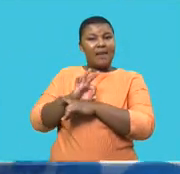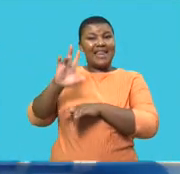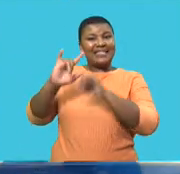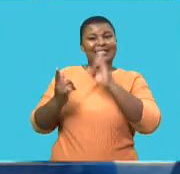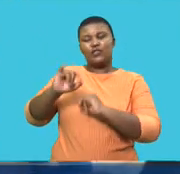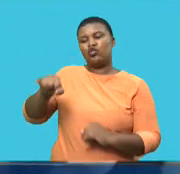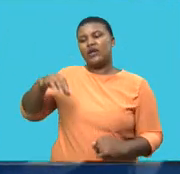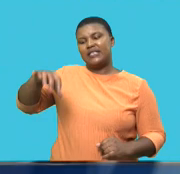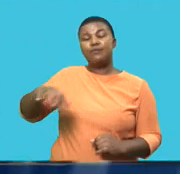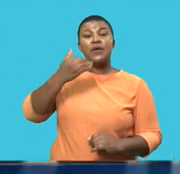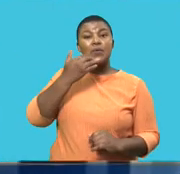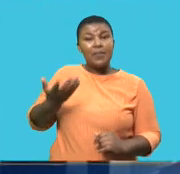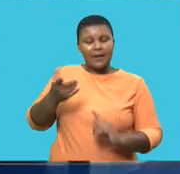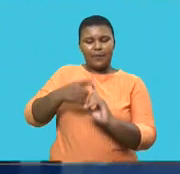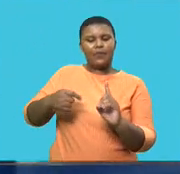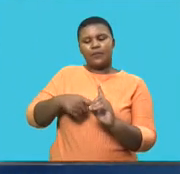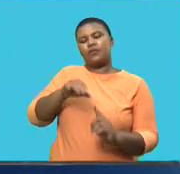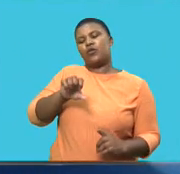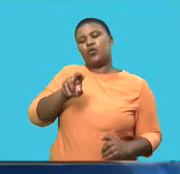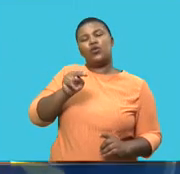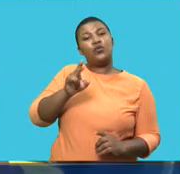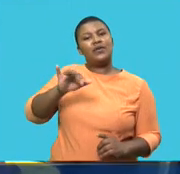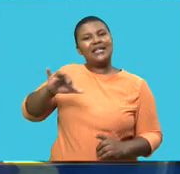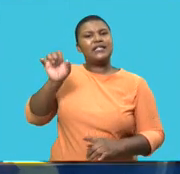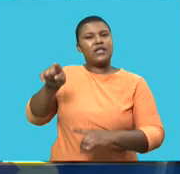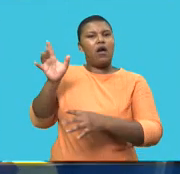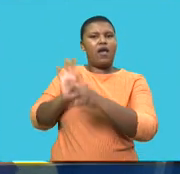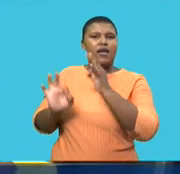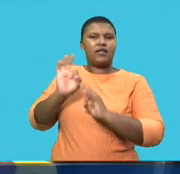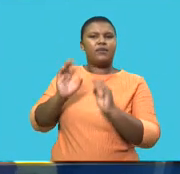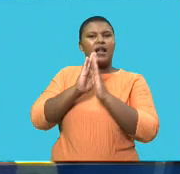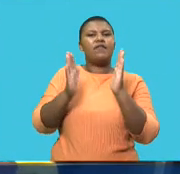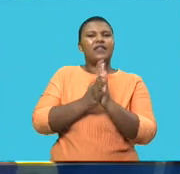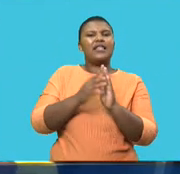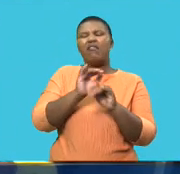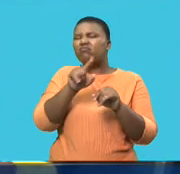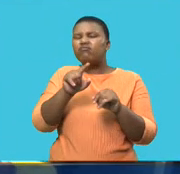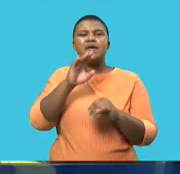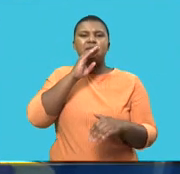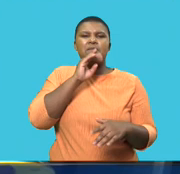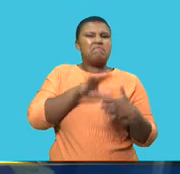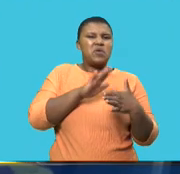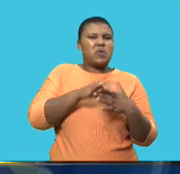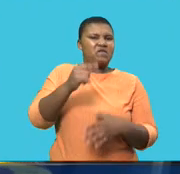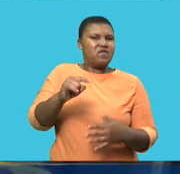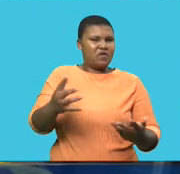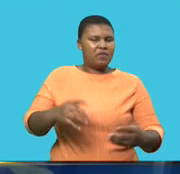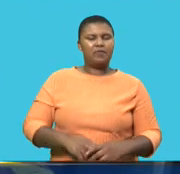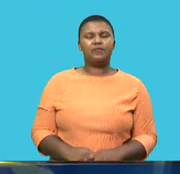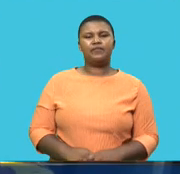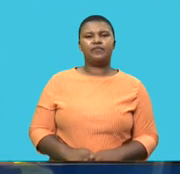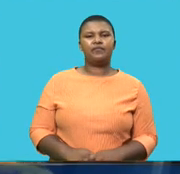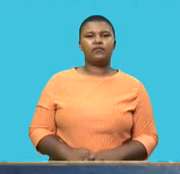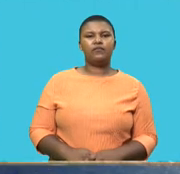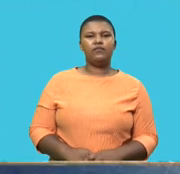of Johannesburg, Councillor Eunice Mgcina, who just explains to us what this whole initiative is about. We're just